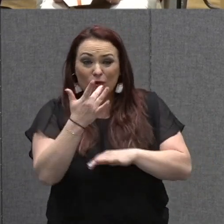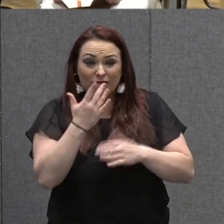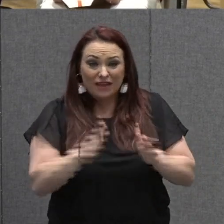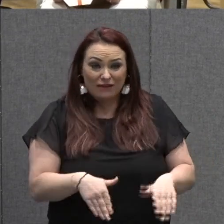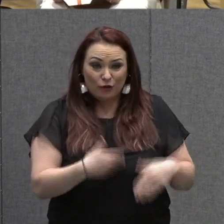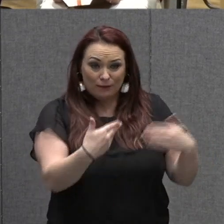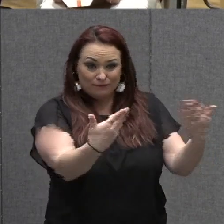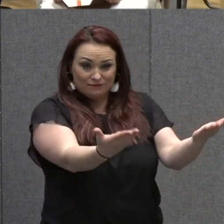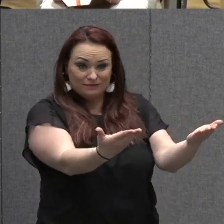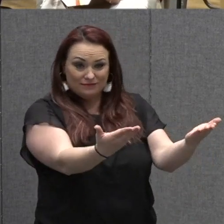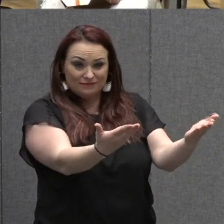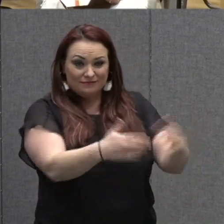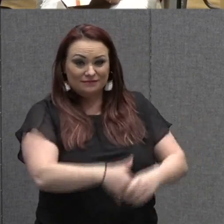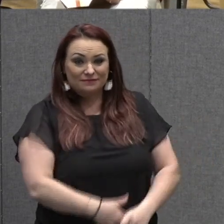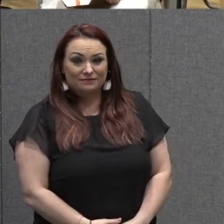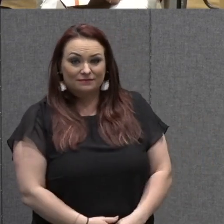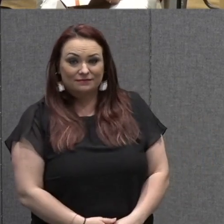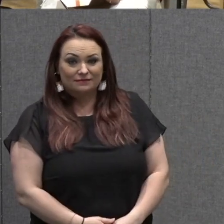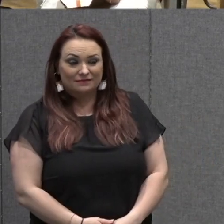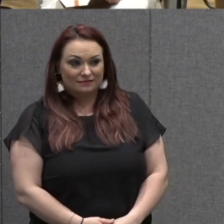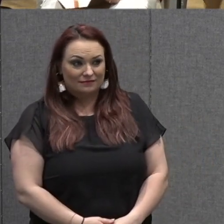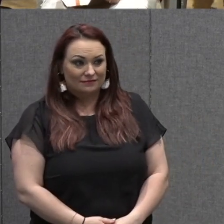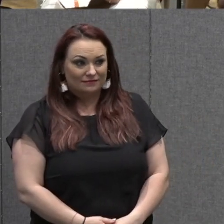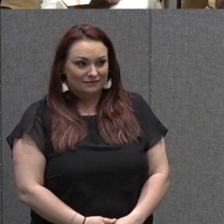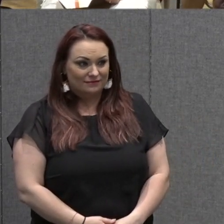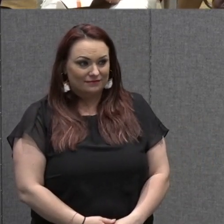play. Ready, go.